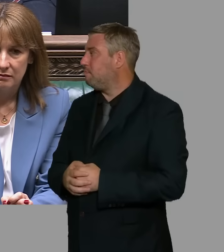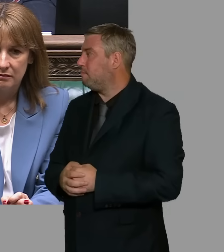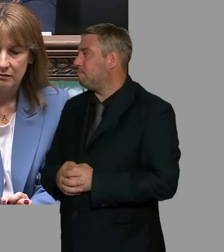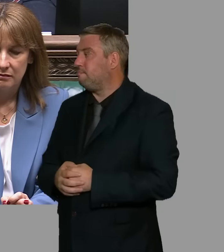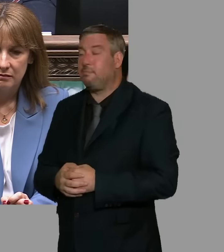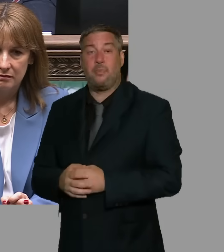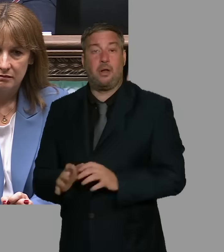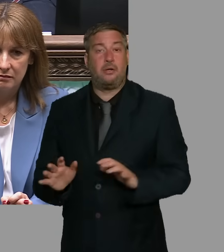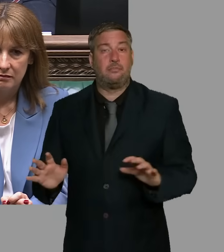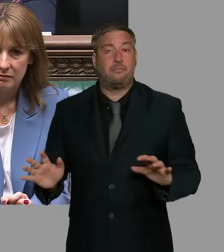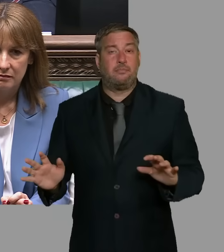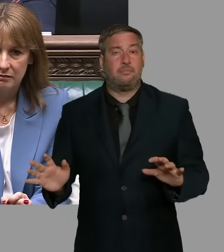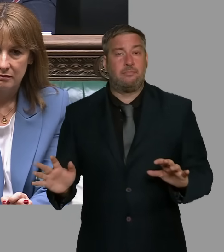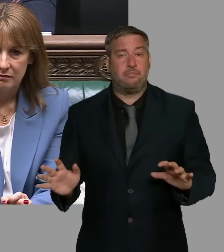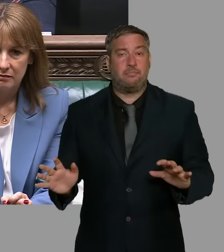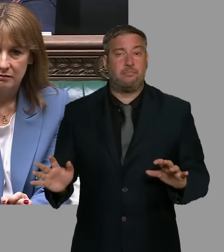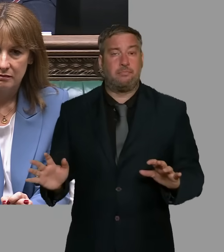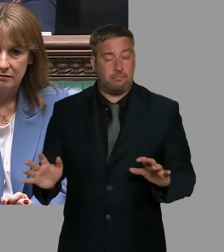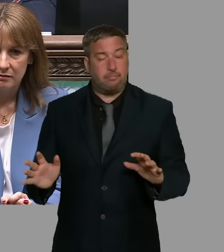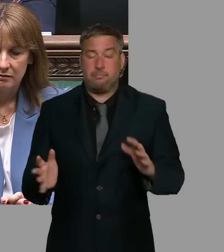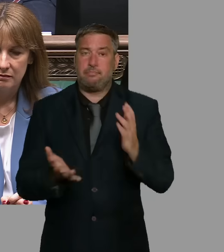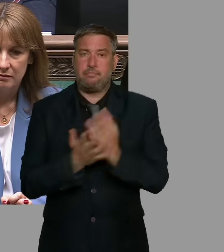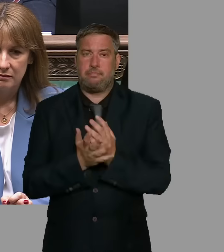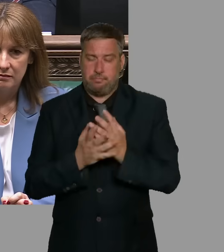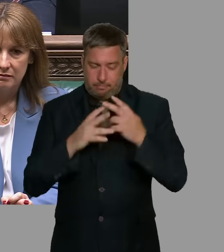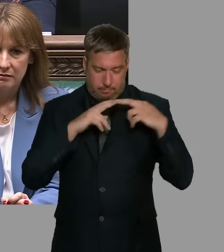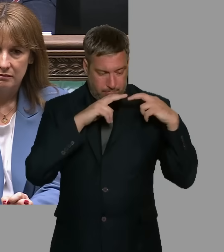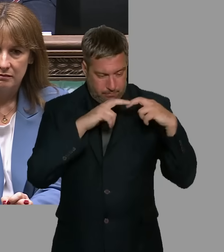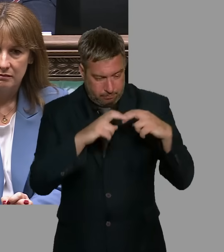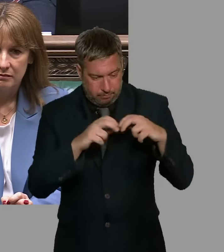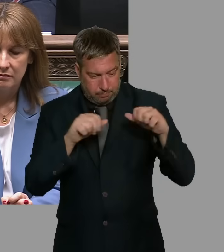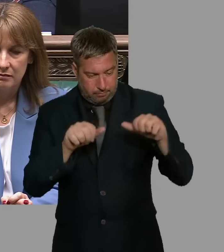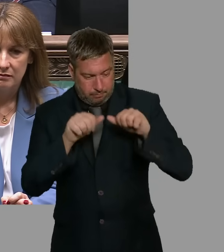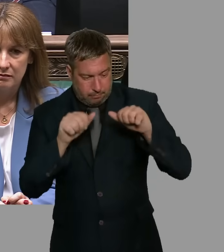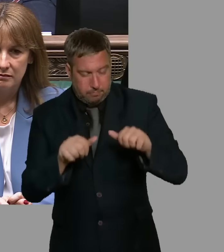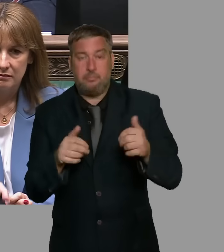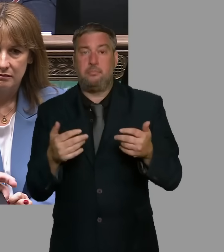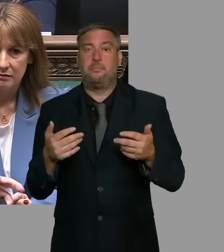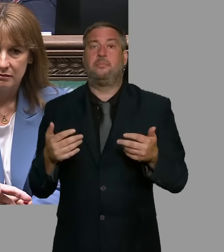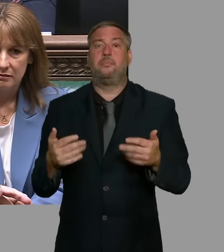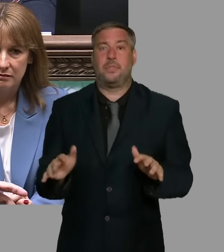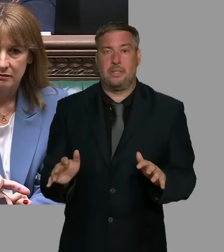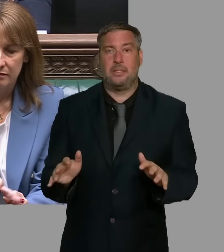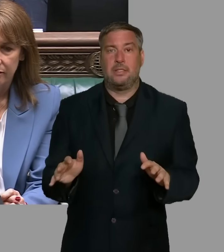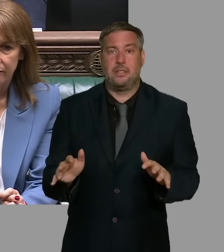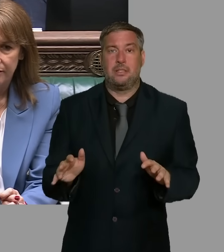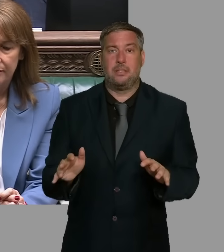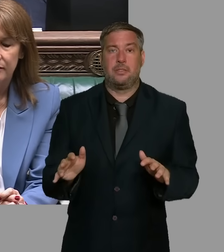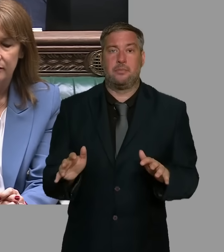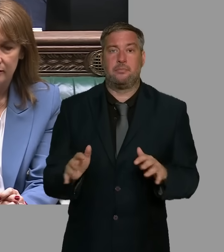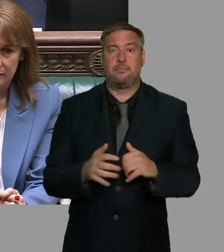ambassadors. The Ambassador has repeatedly expressed his deep regret. He is right to do so. He's